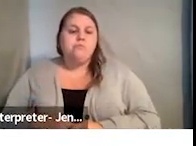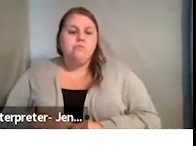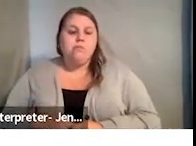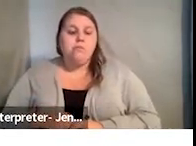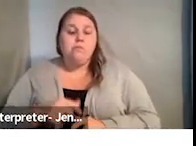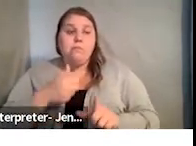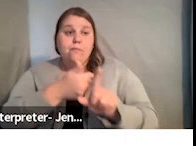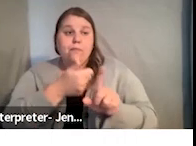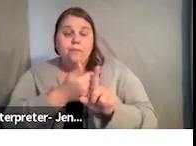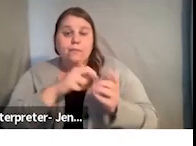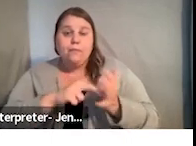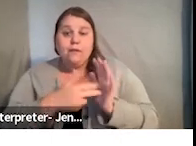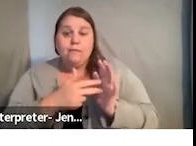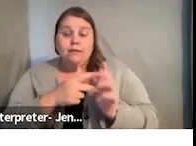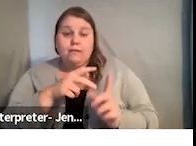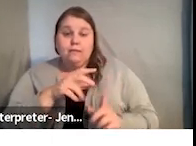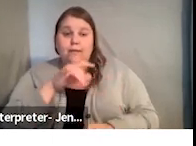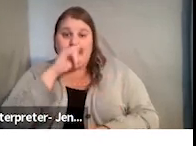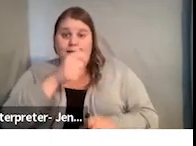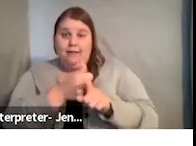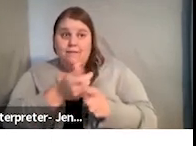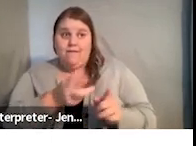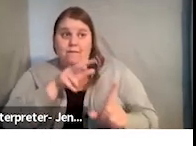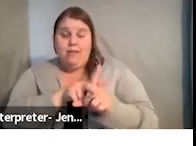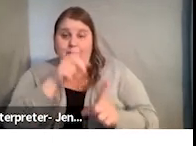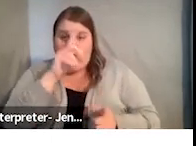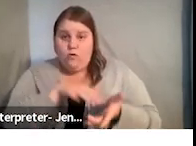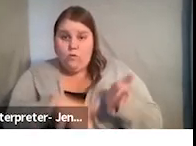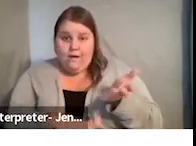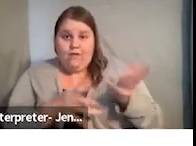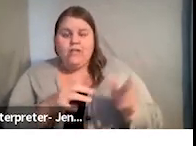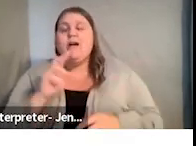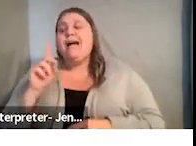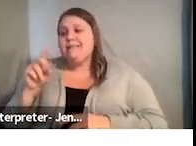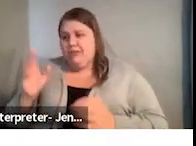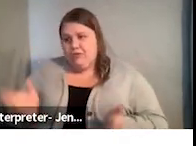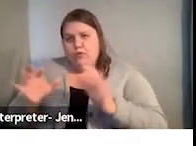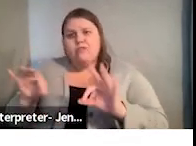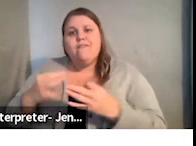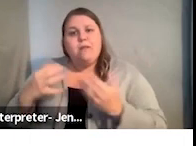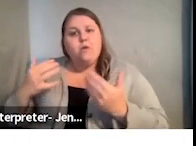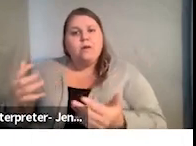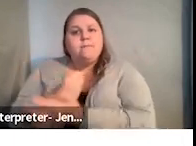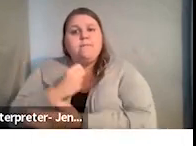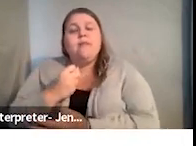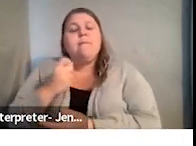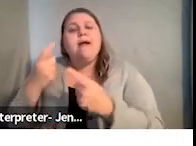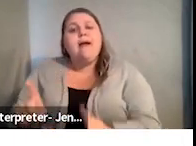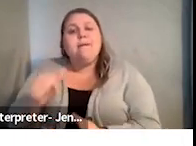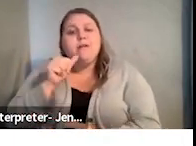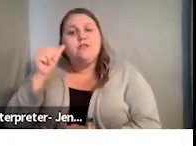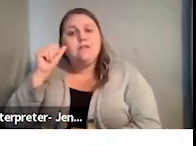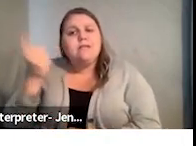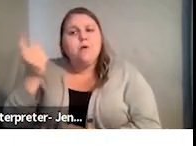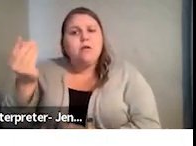the child applied for a waiver of any sort? I did encourage the family to do that. Now, someone yesterday mentioned the Ohio